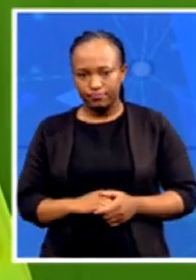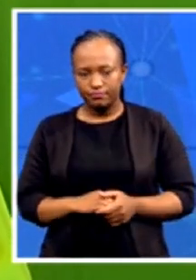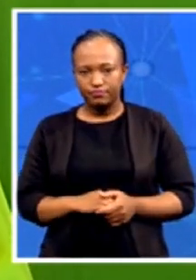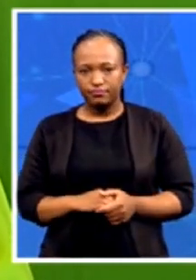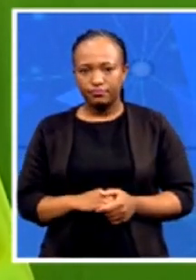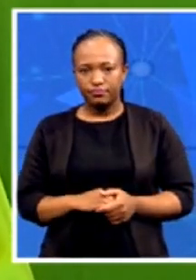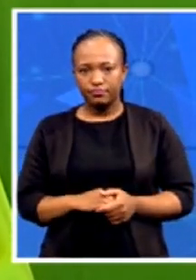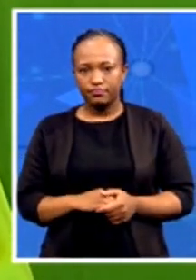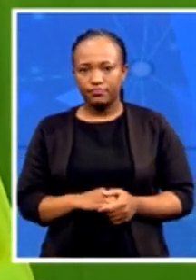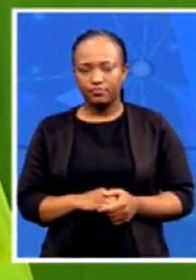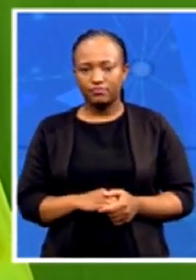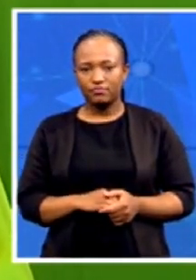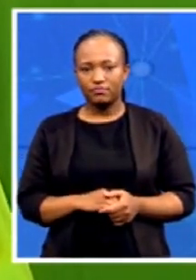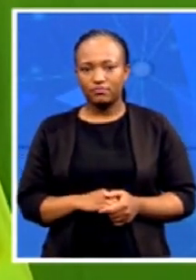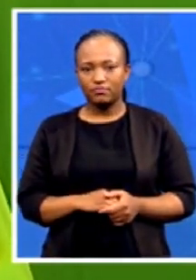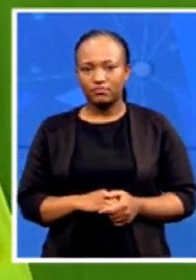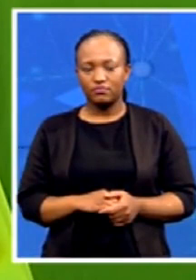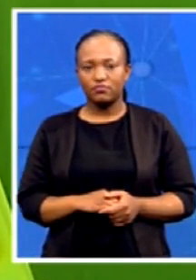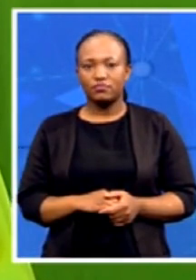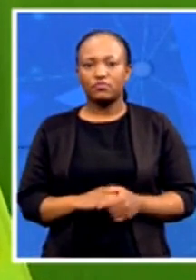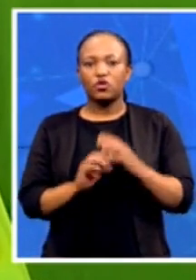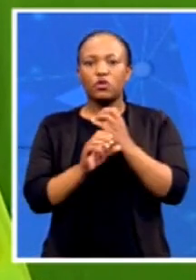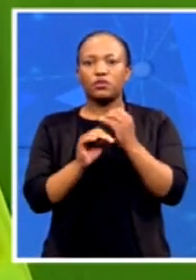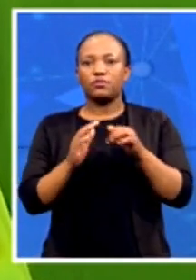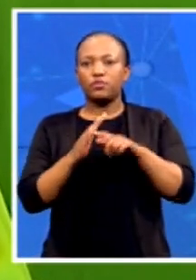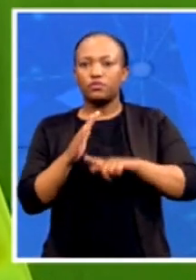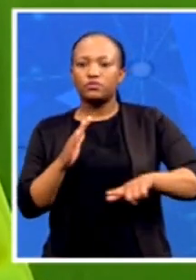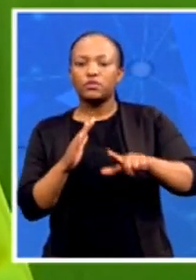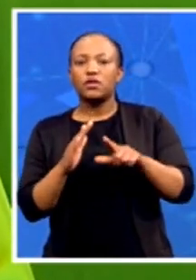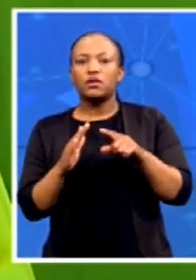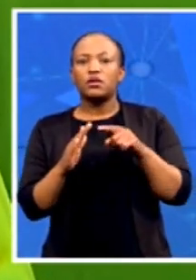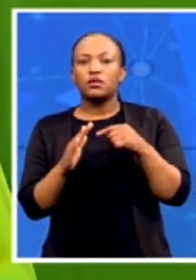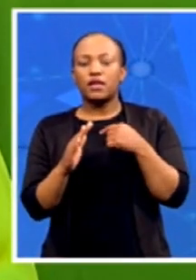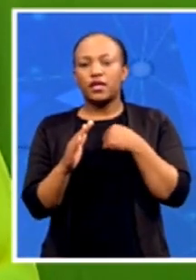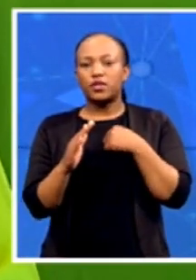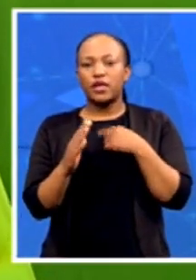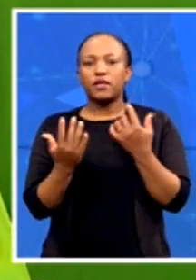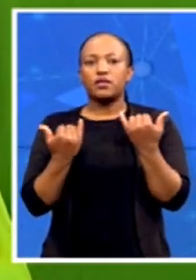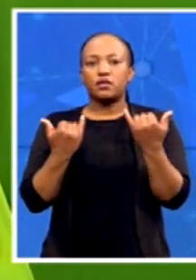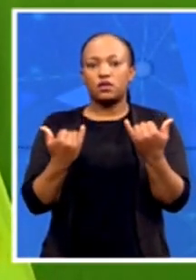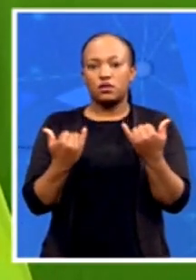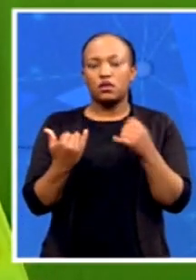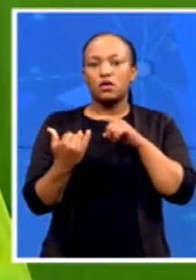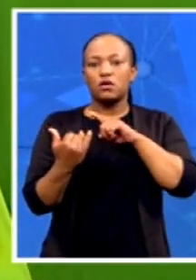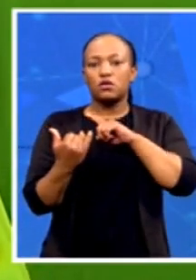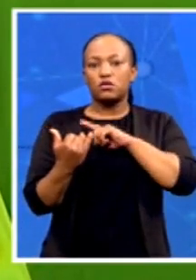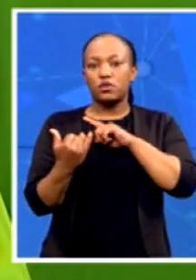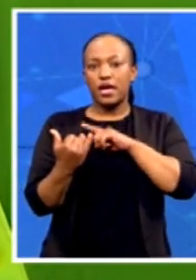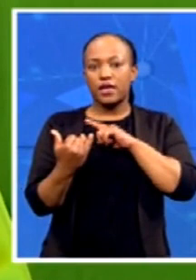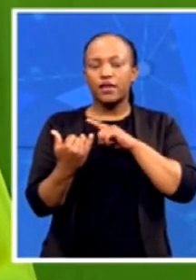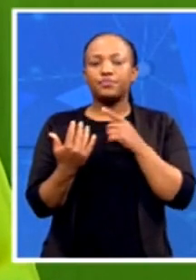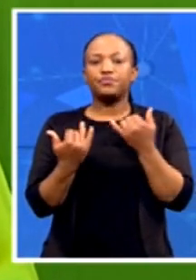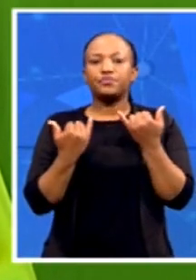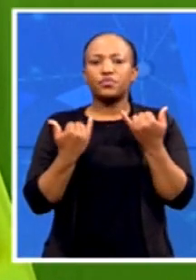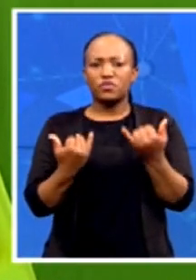Starting with local government, upcoming local government elections. That's why we did not contest all the 278, which is just decided